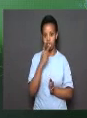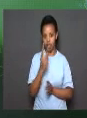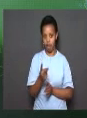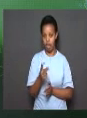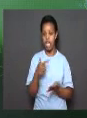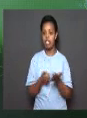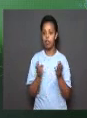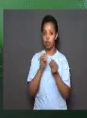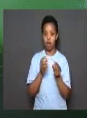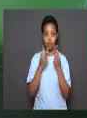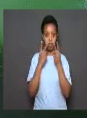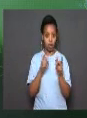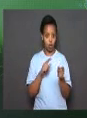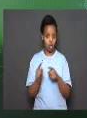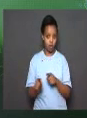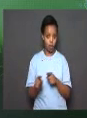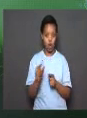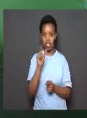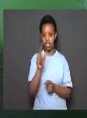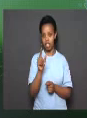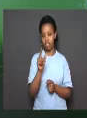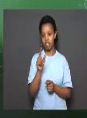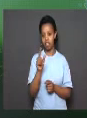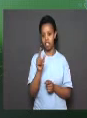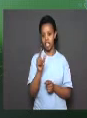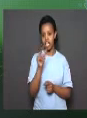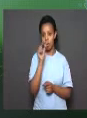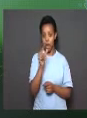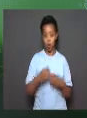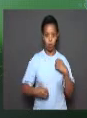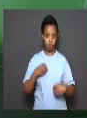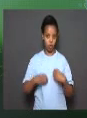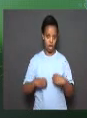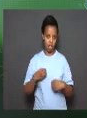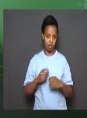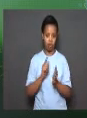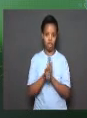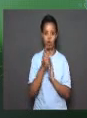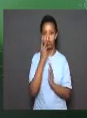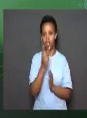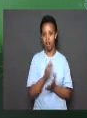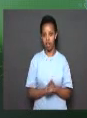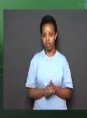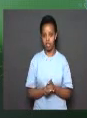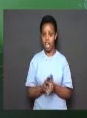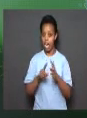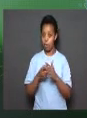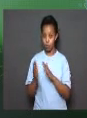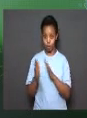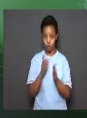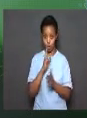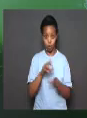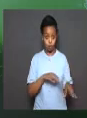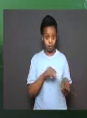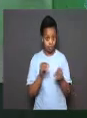look at a few examples of this microorganism. Are you ready to begin,